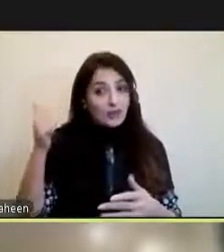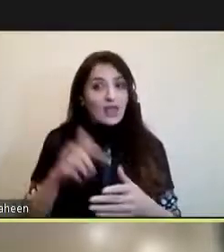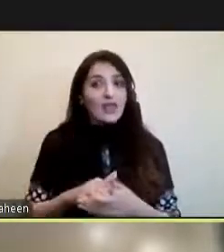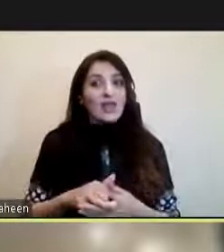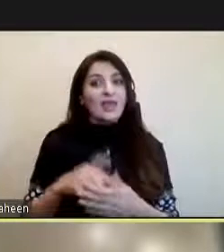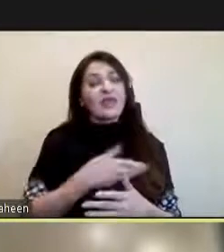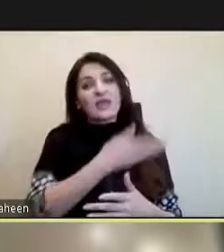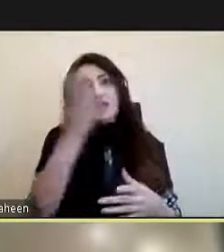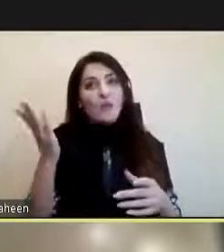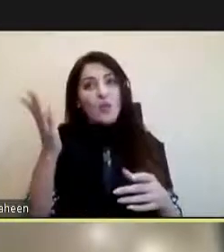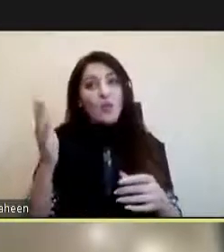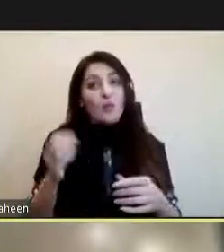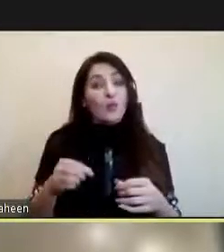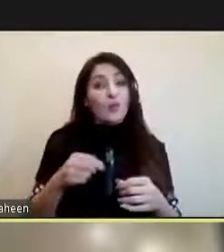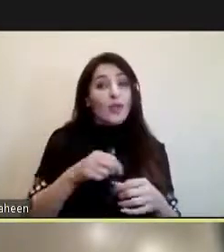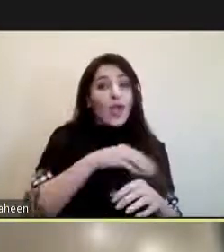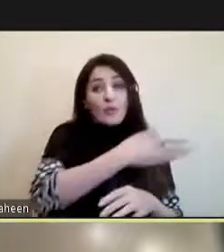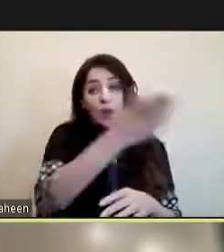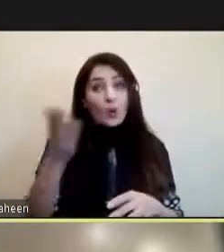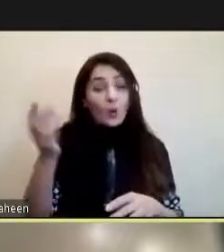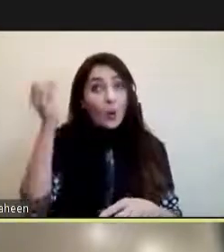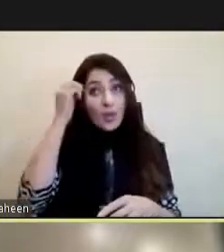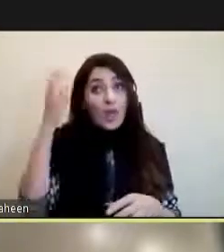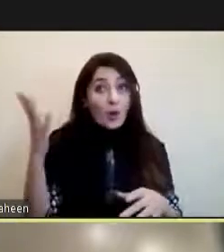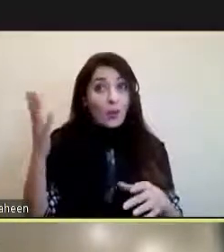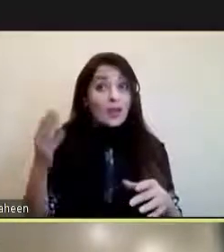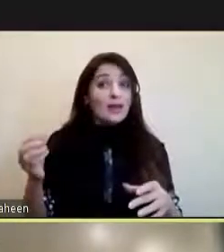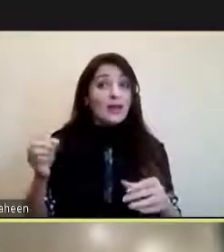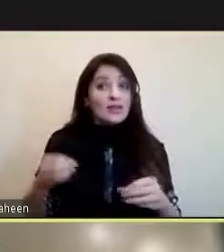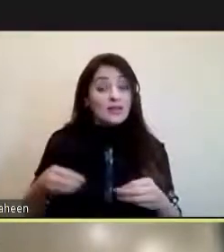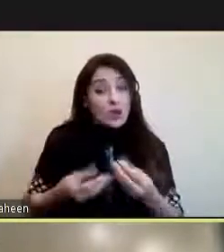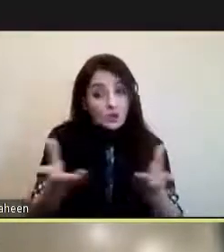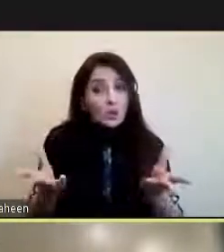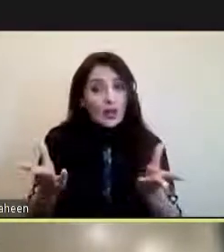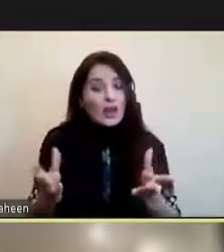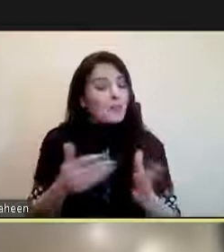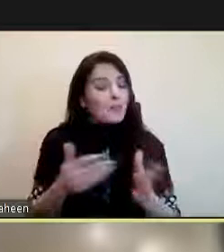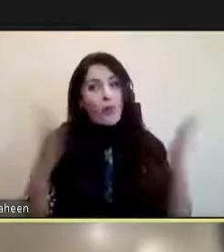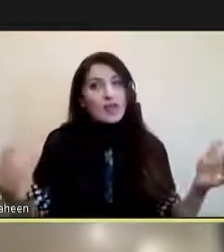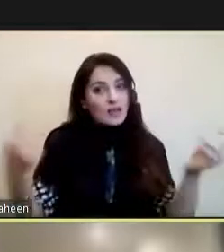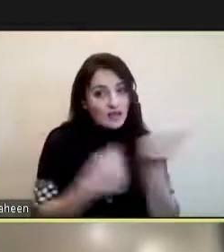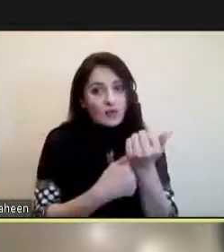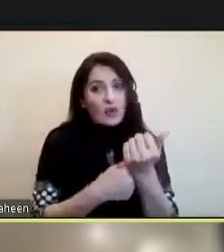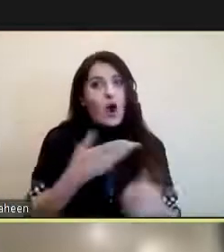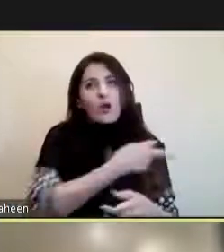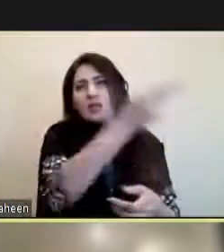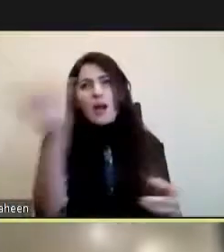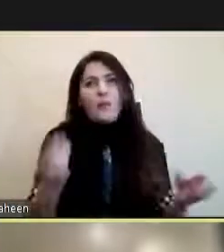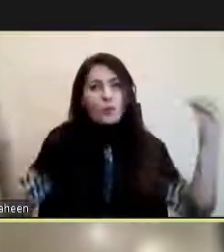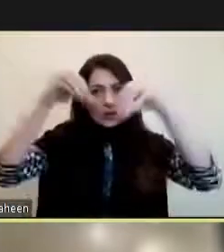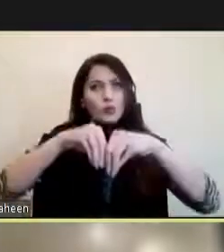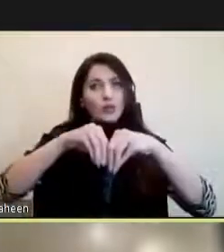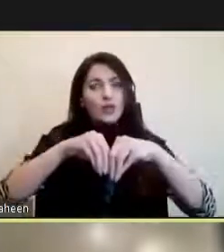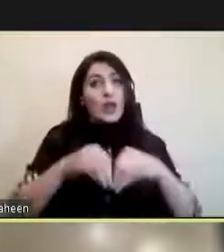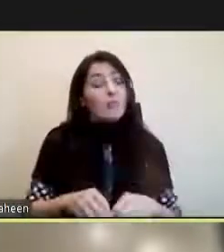awareness to and focus on addressing the issues around digital access and inclusion for millions of people with disabilities